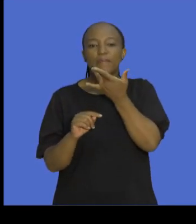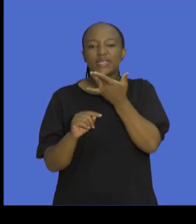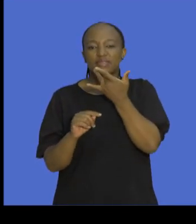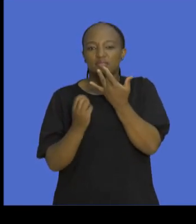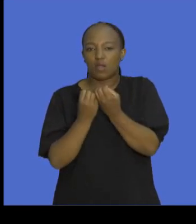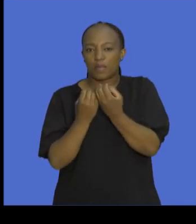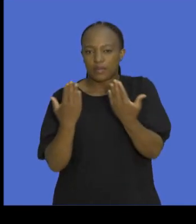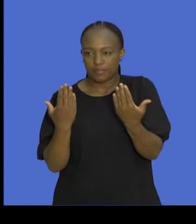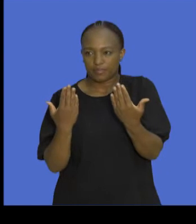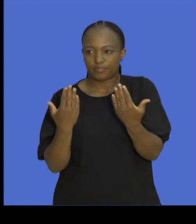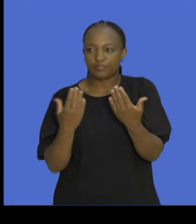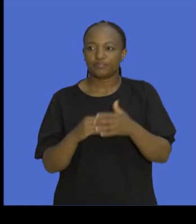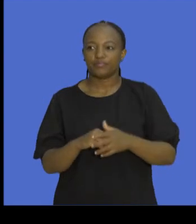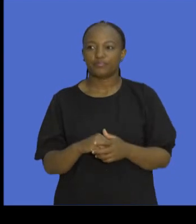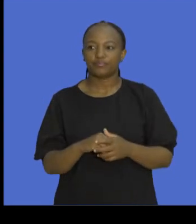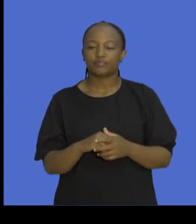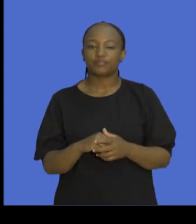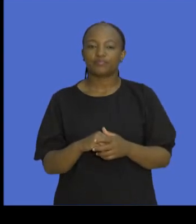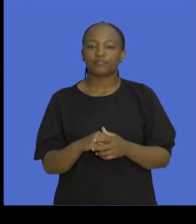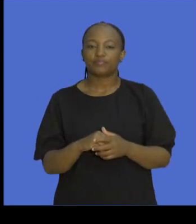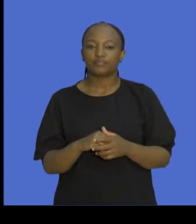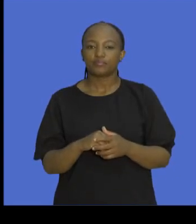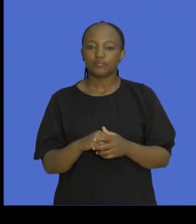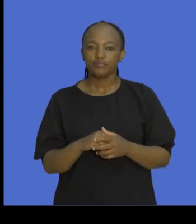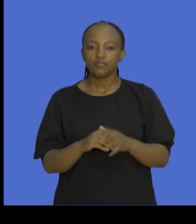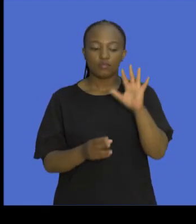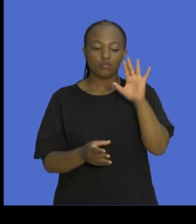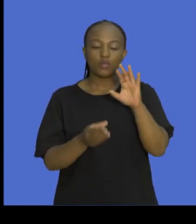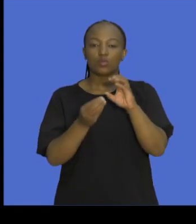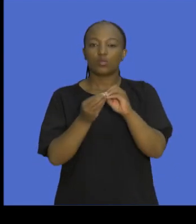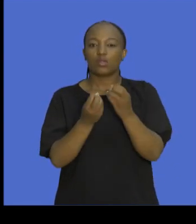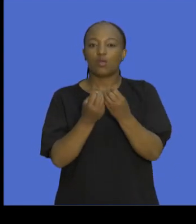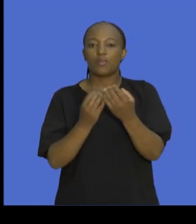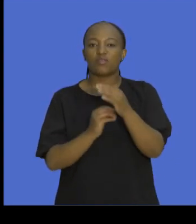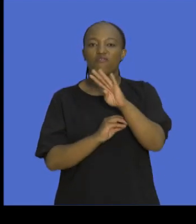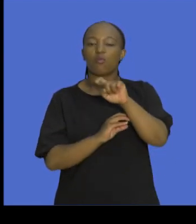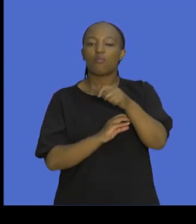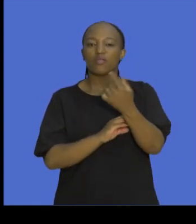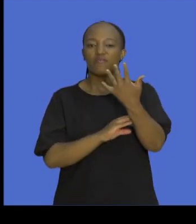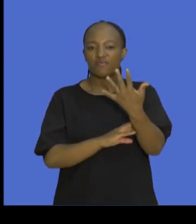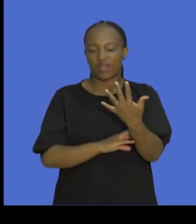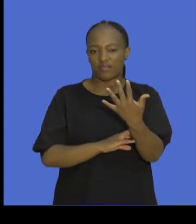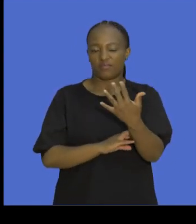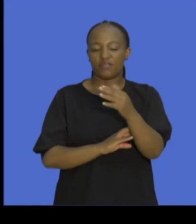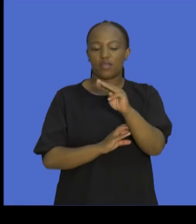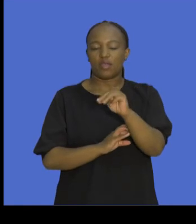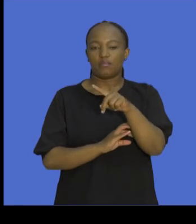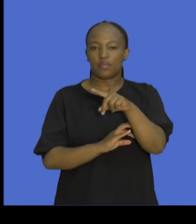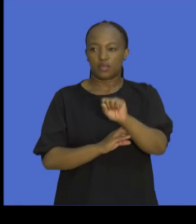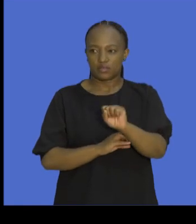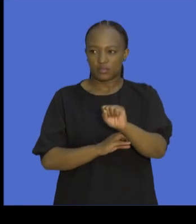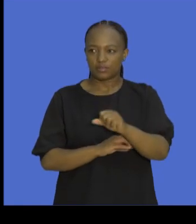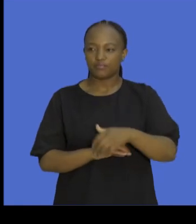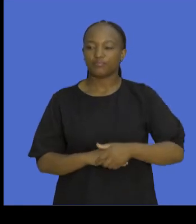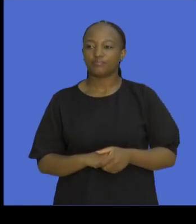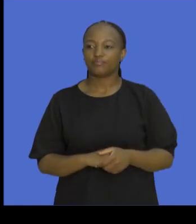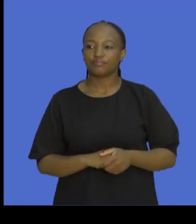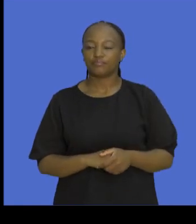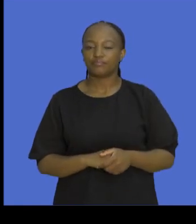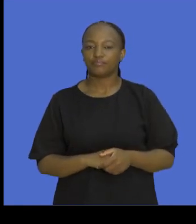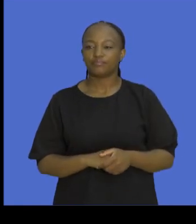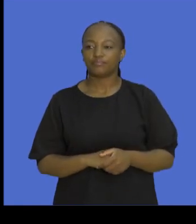battery which is that current, okay? The total current is 4.5 amperes, okay?